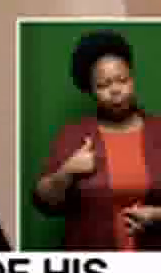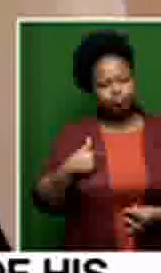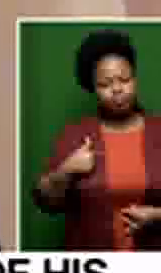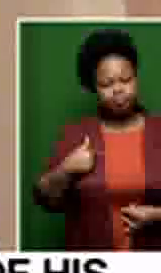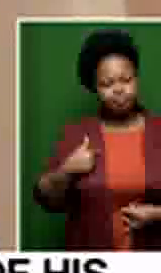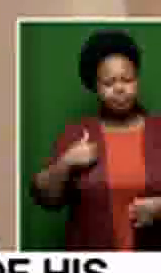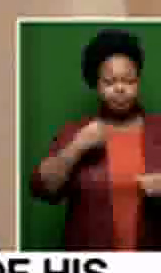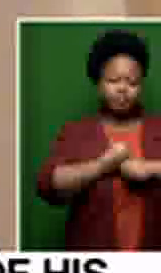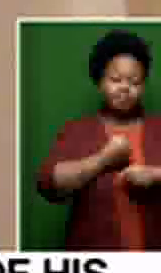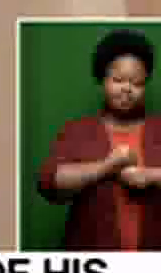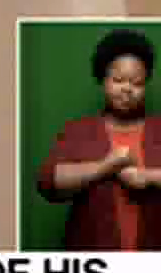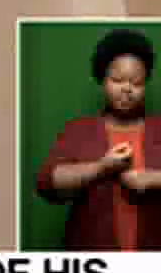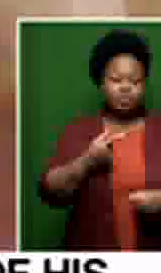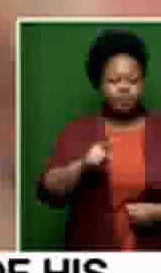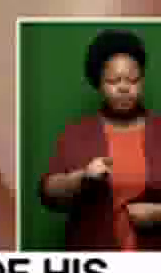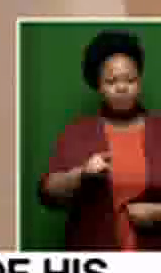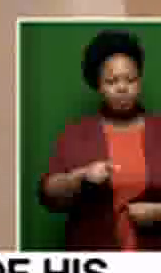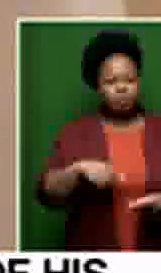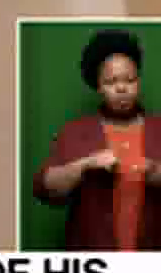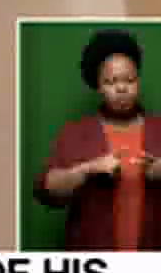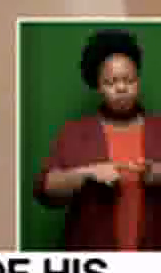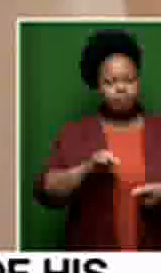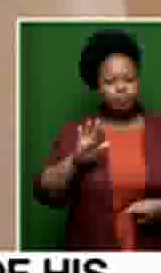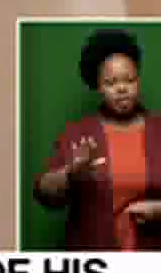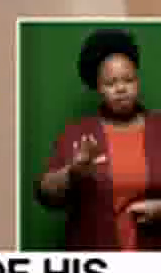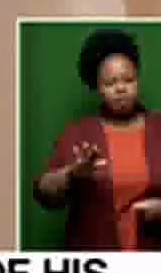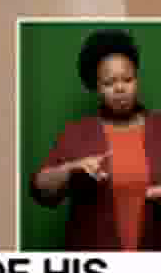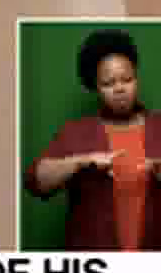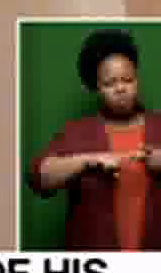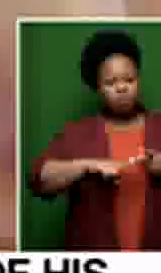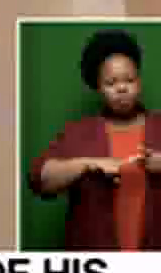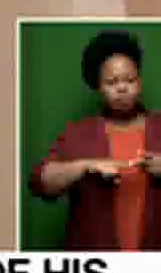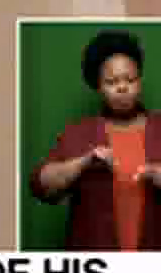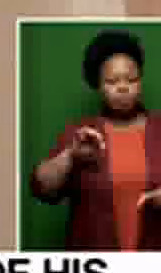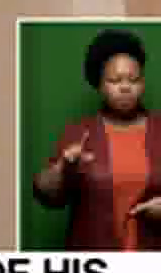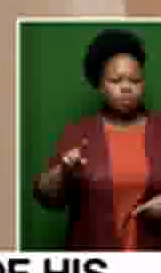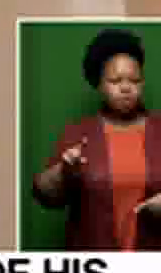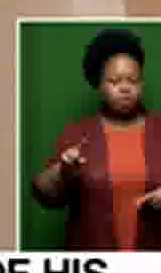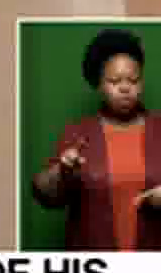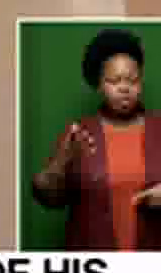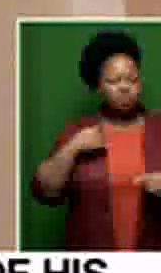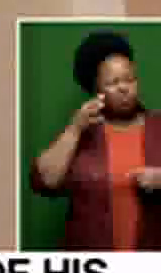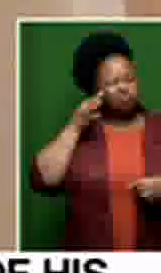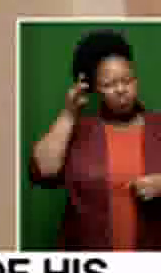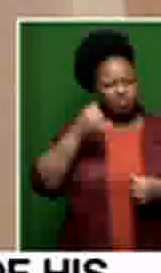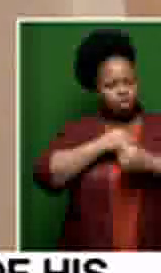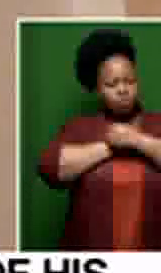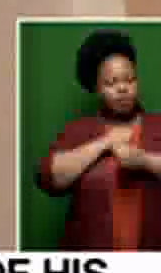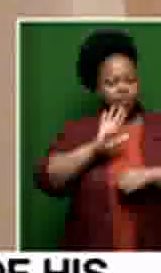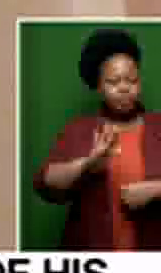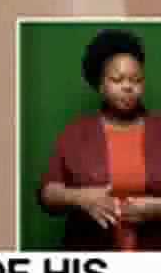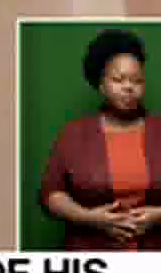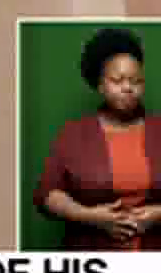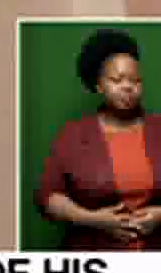make very different songs in very different genres, but primarily songs of love. Yeah,